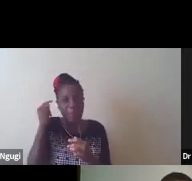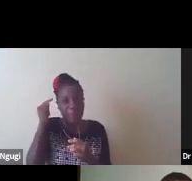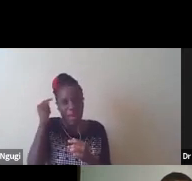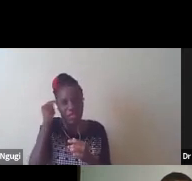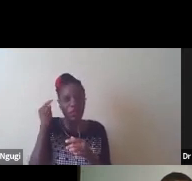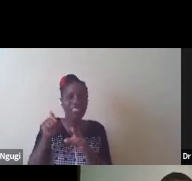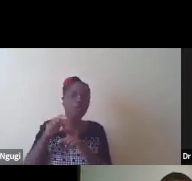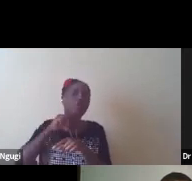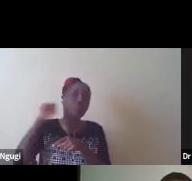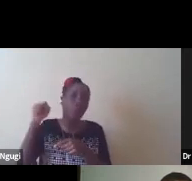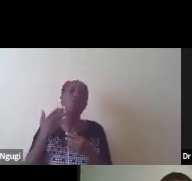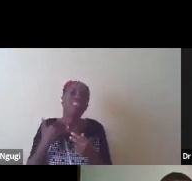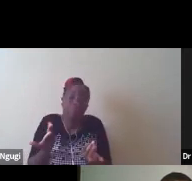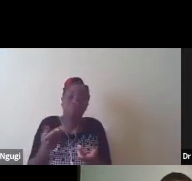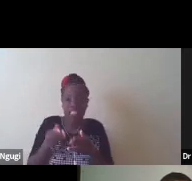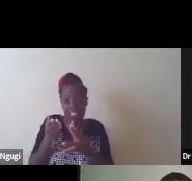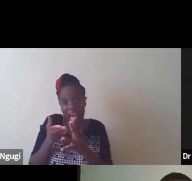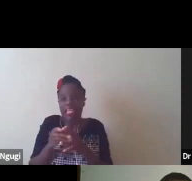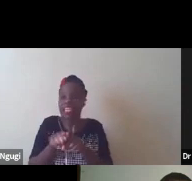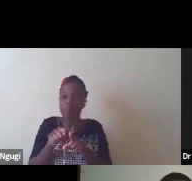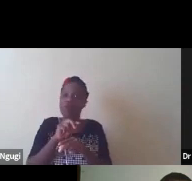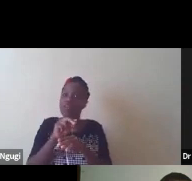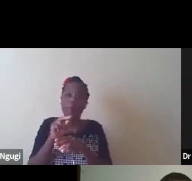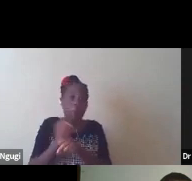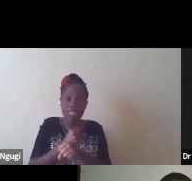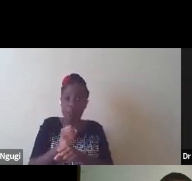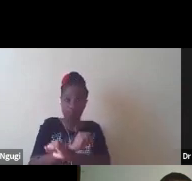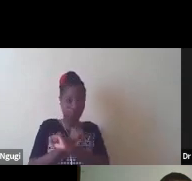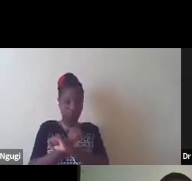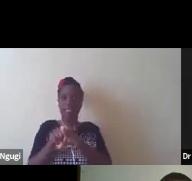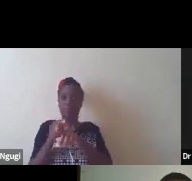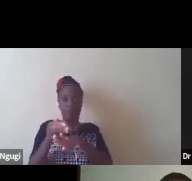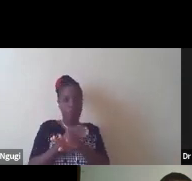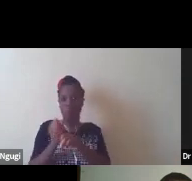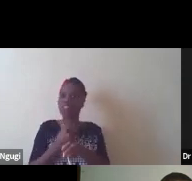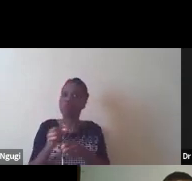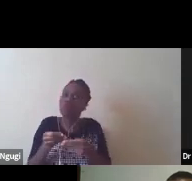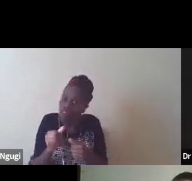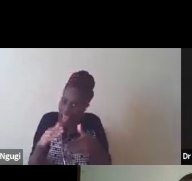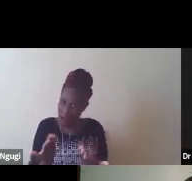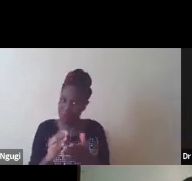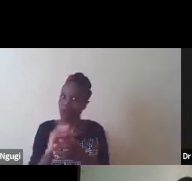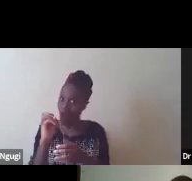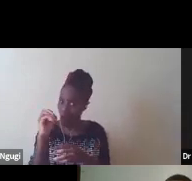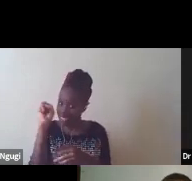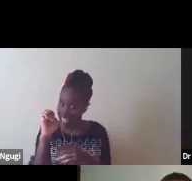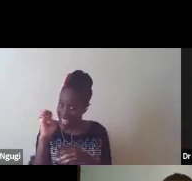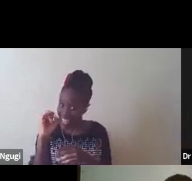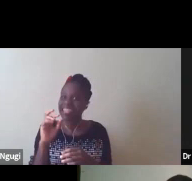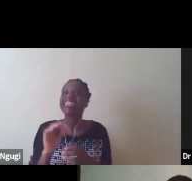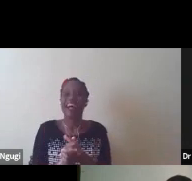cannot use the restraints that we used to use in the past. Dr. Osei? Yes,